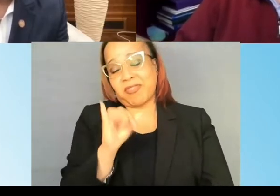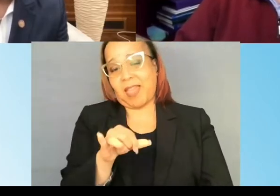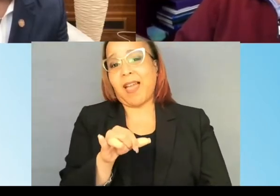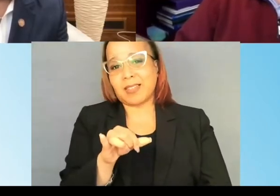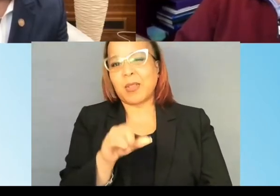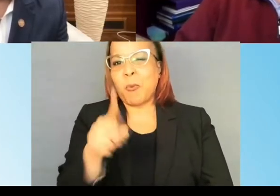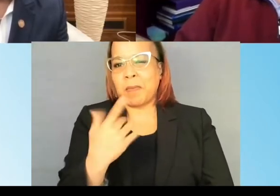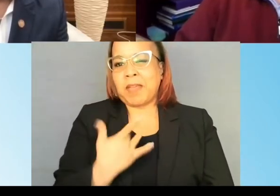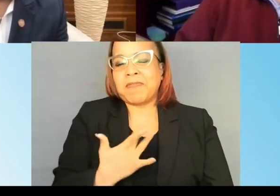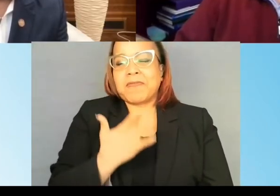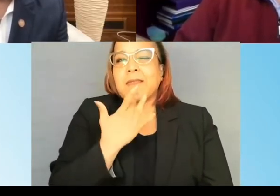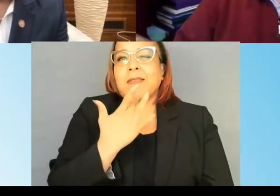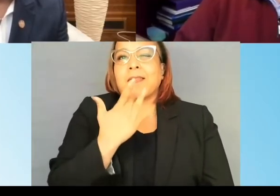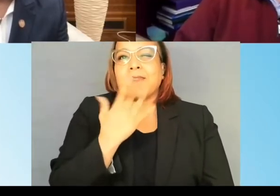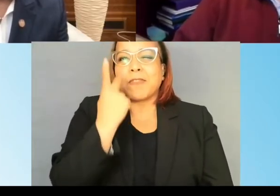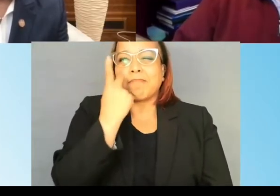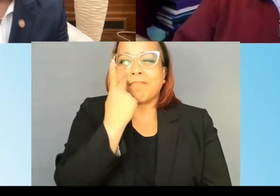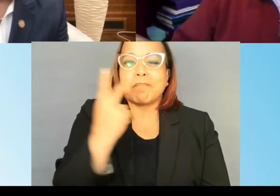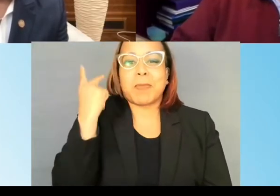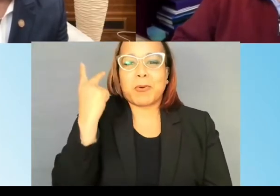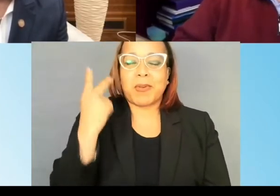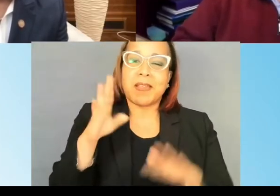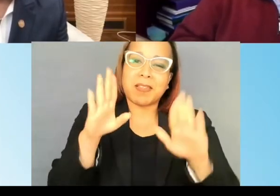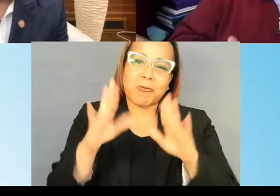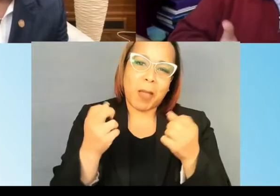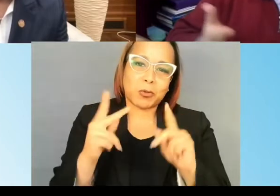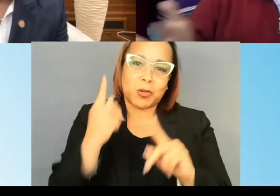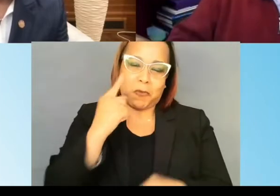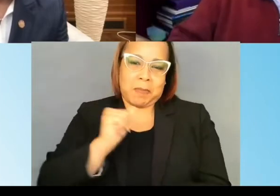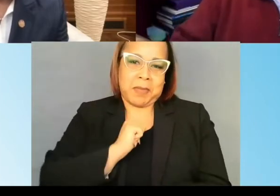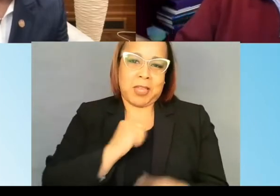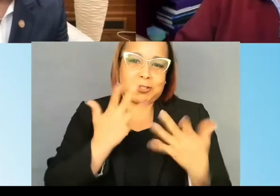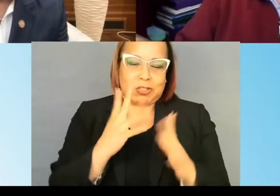my favorite memories, and, you know, a great opportunity for me to just